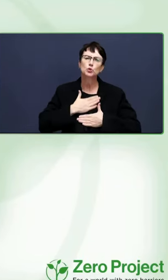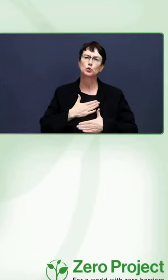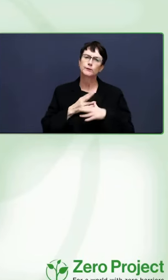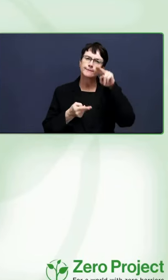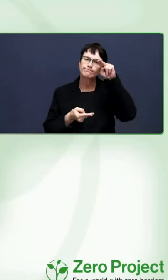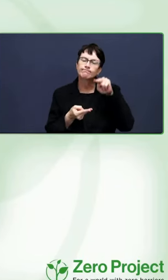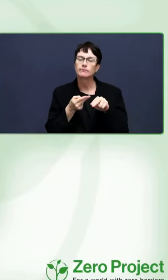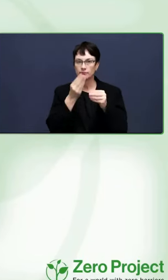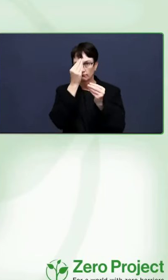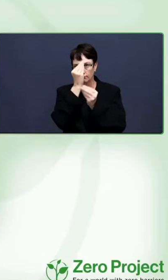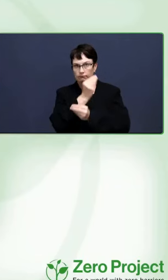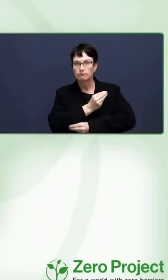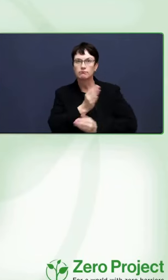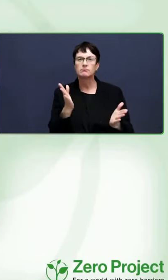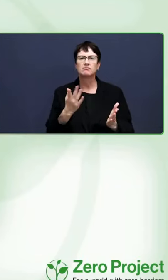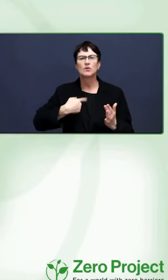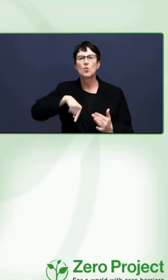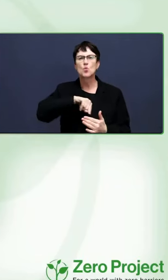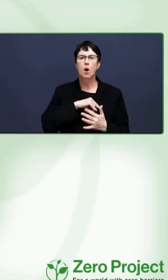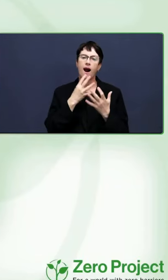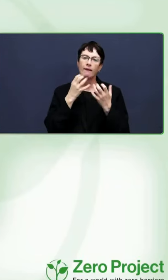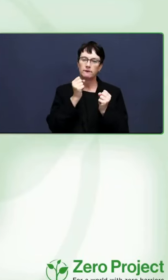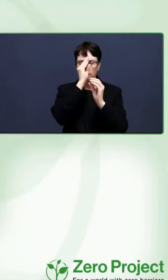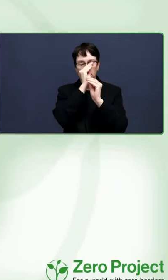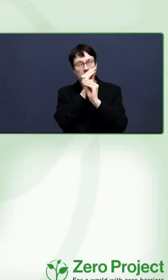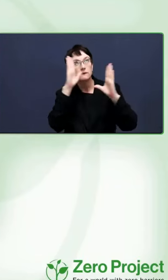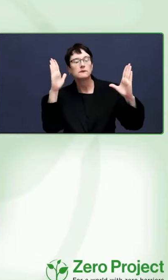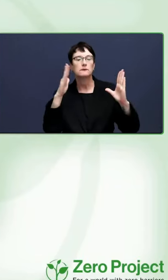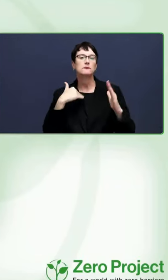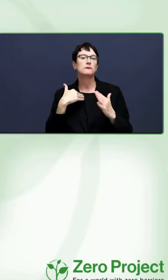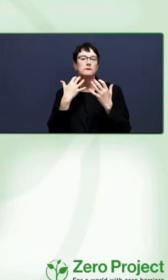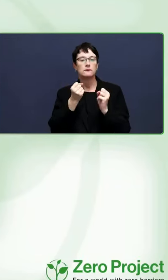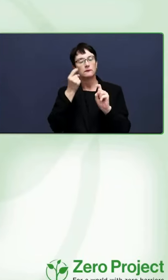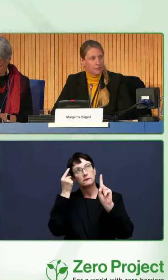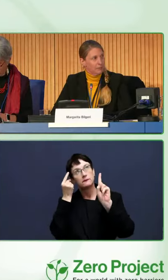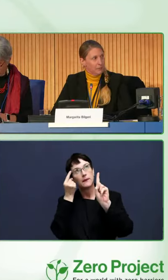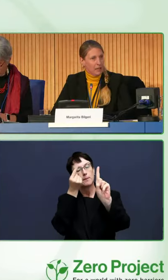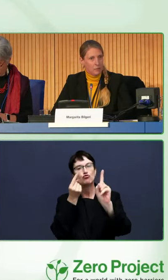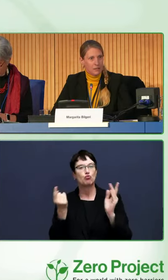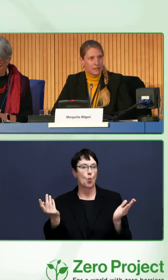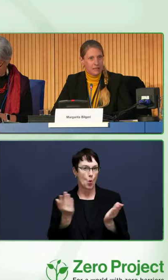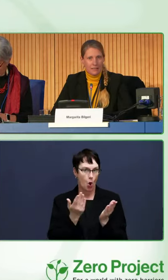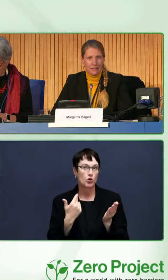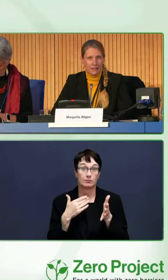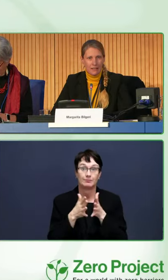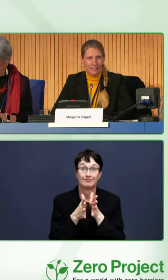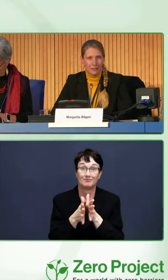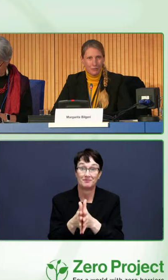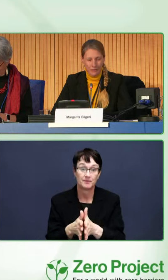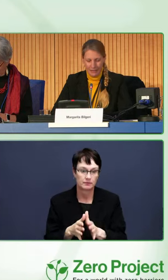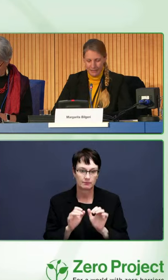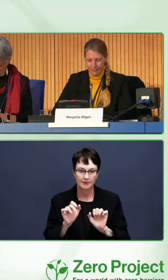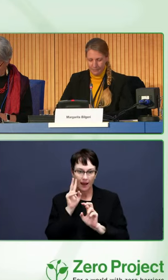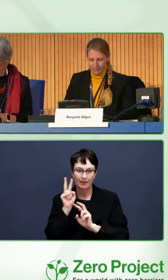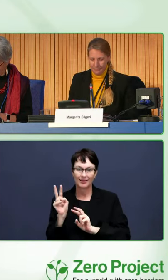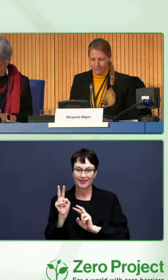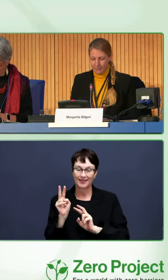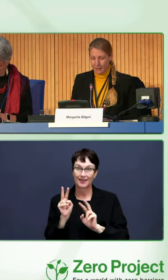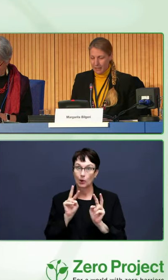some basic elements of the agency we are following. Can we see? Yes, thank you for